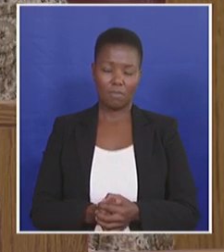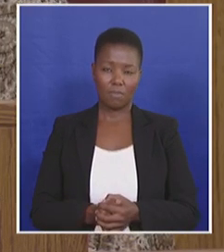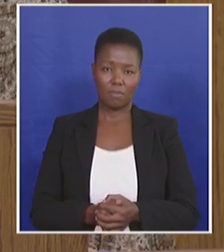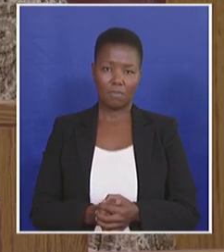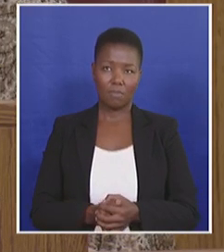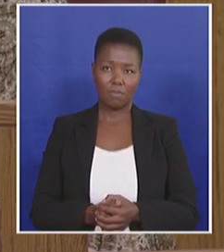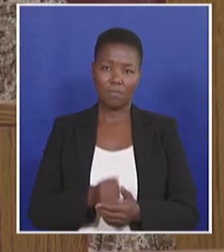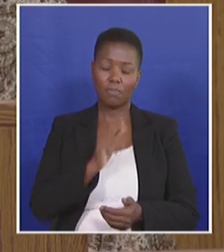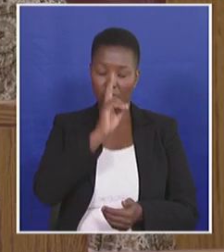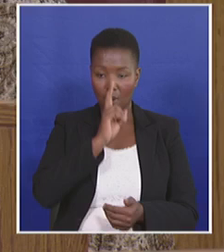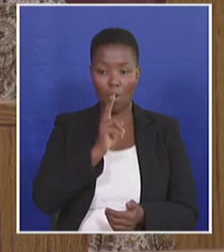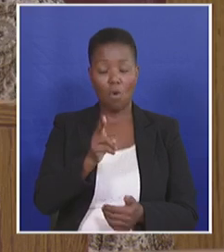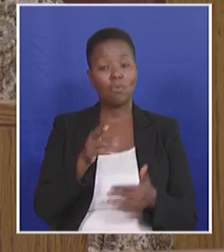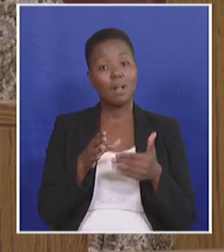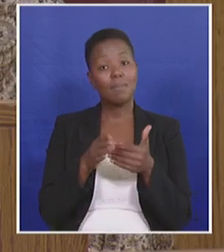like to